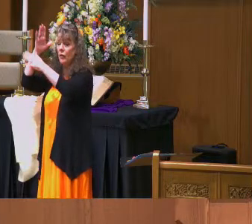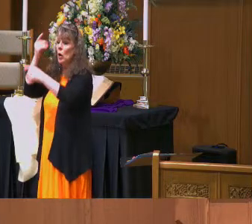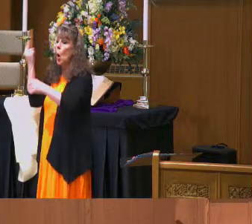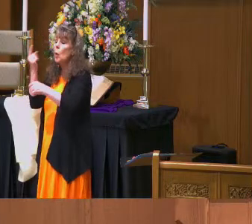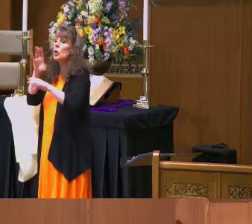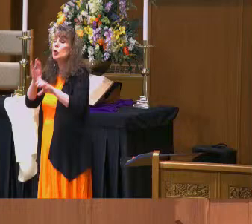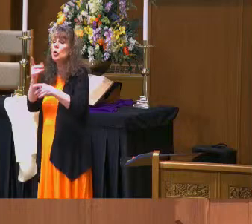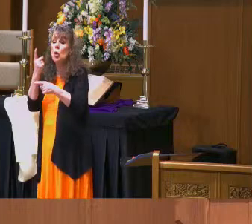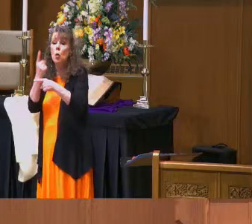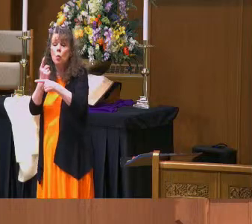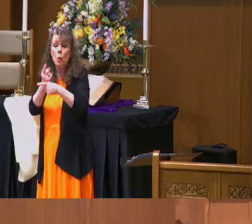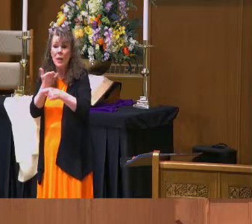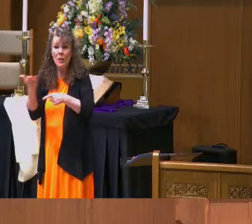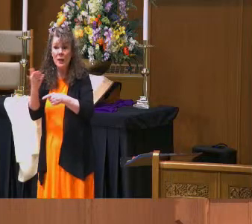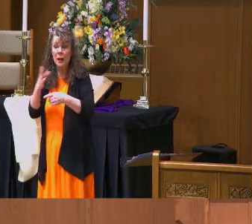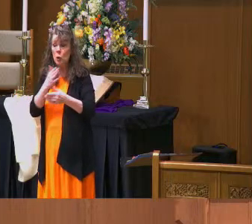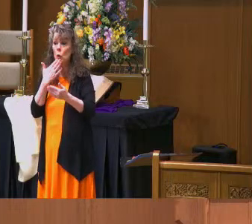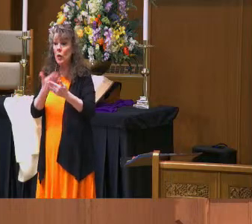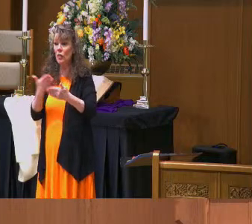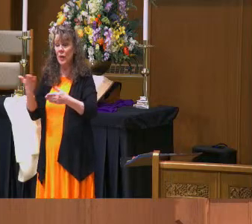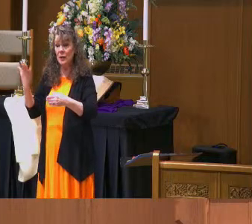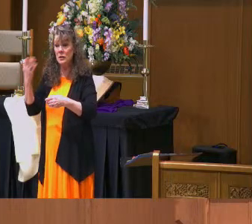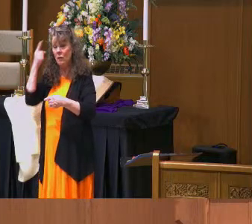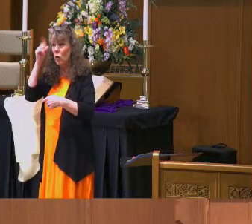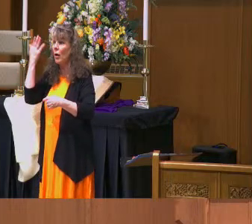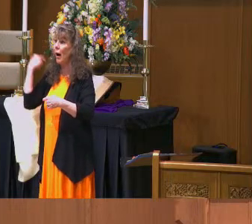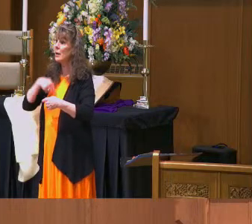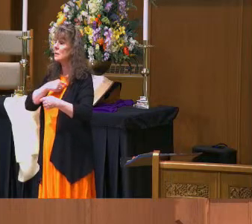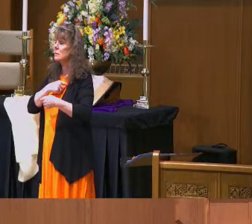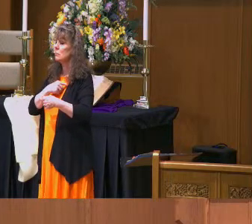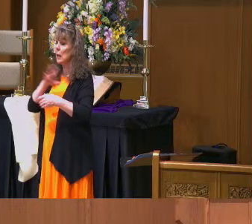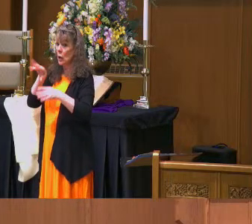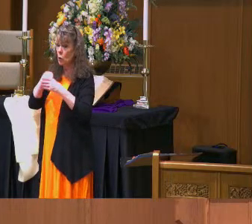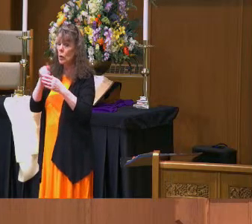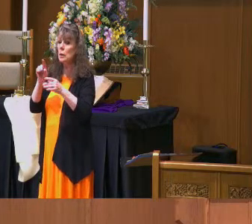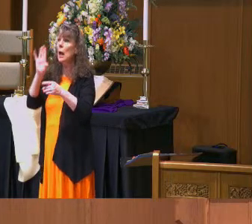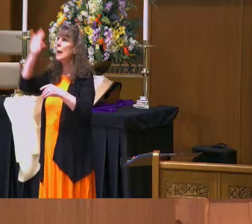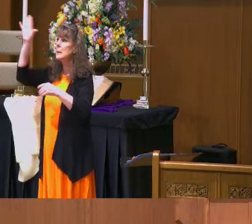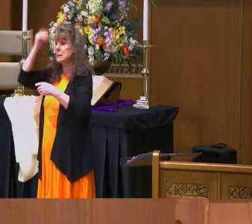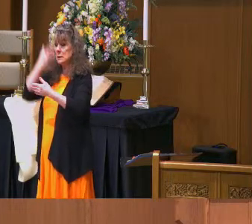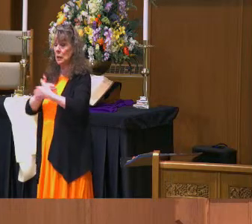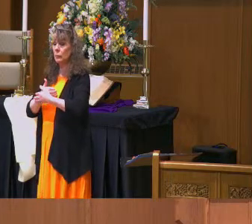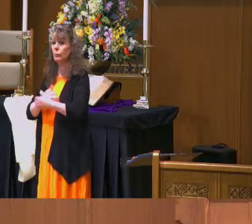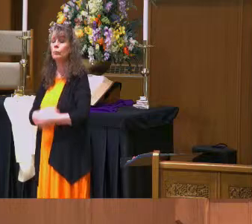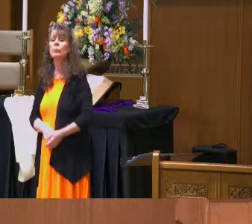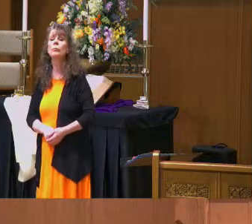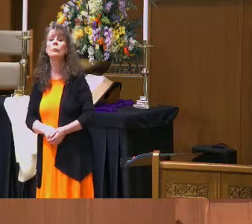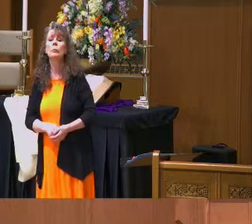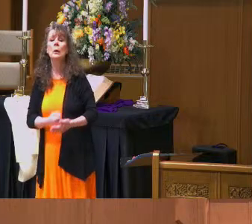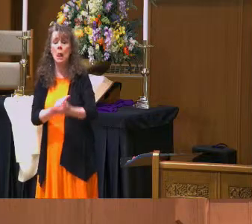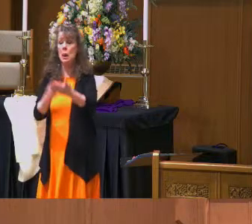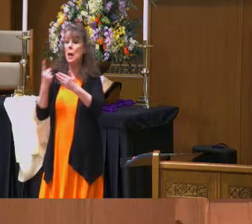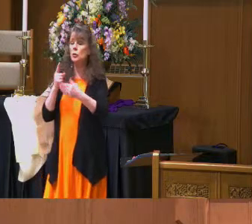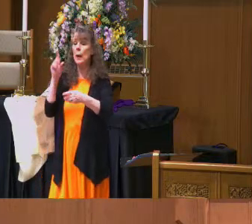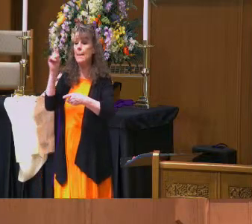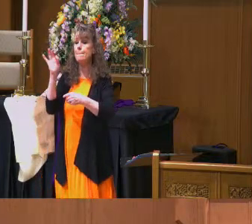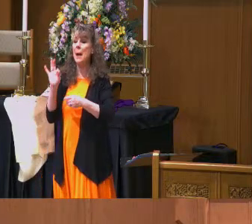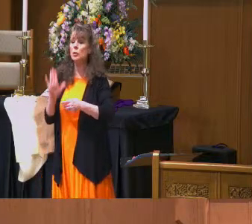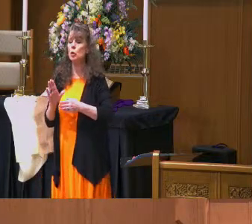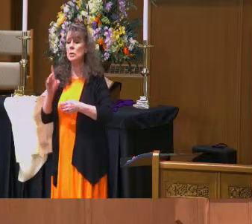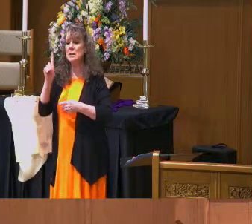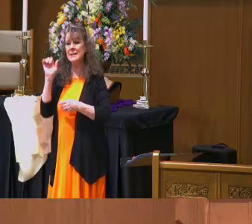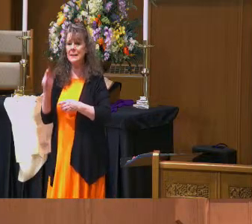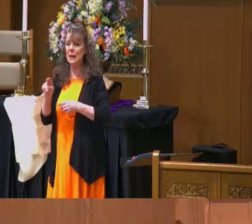good for all of us, including his own son. Last week, Pastor Dan shared with us the story of